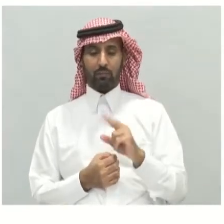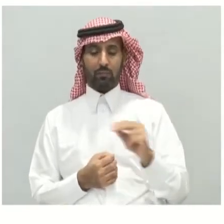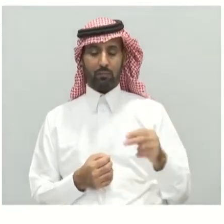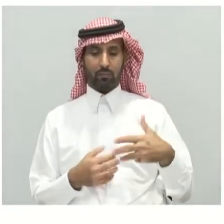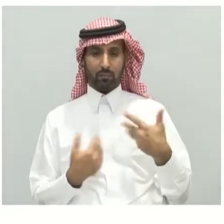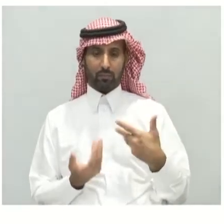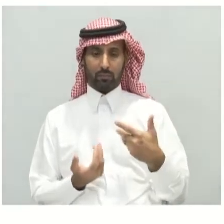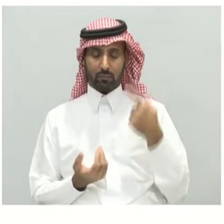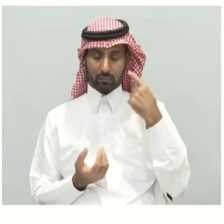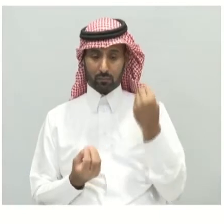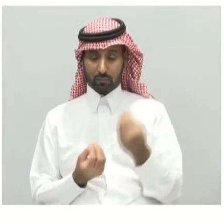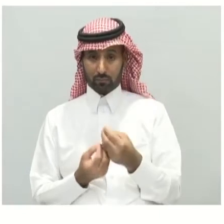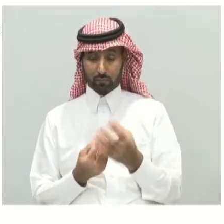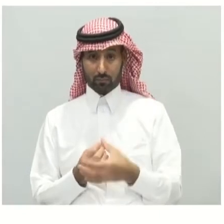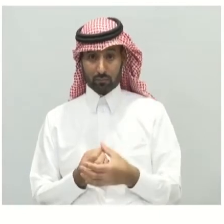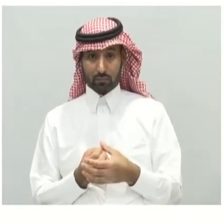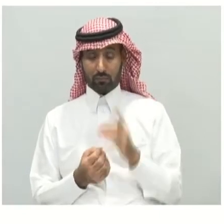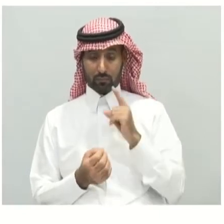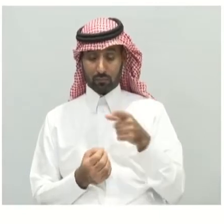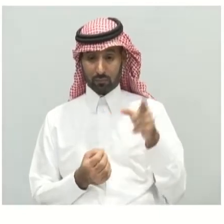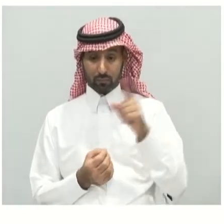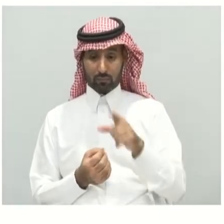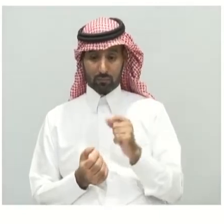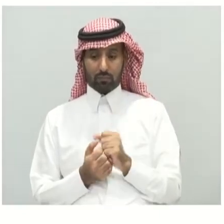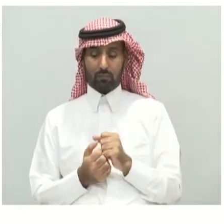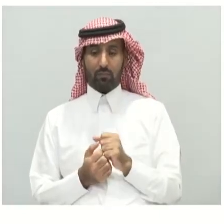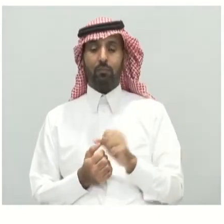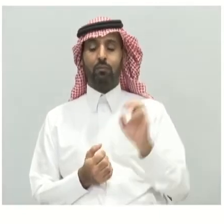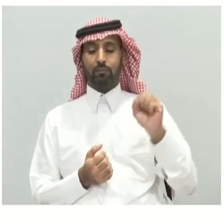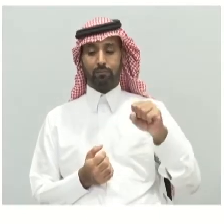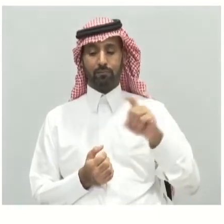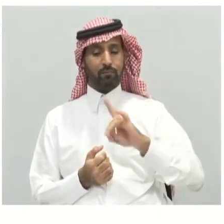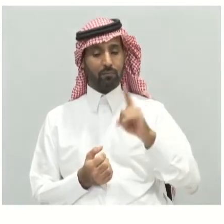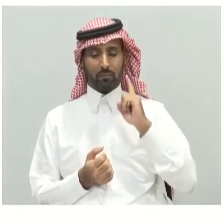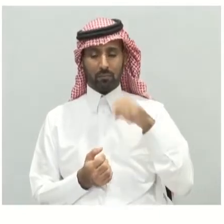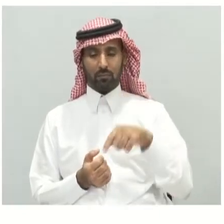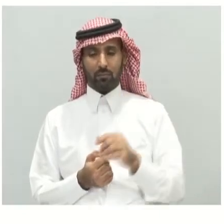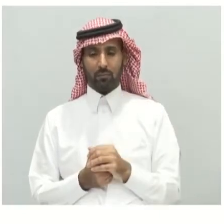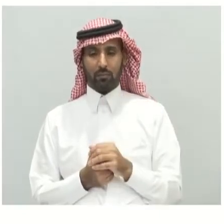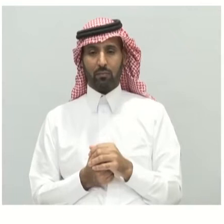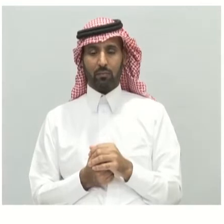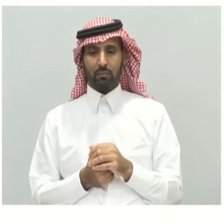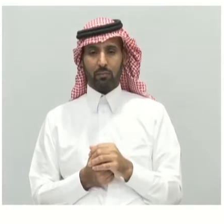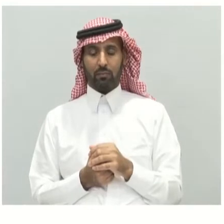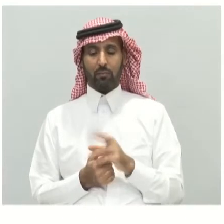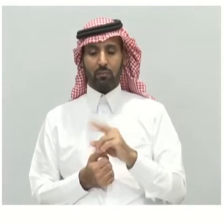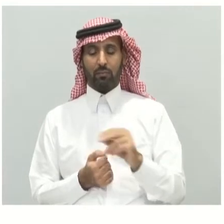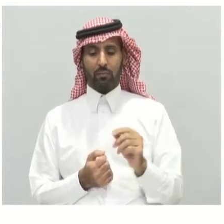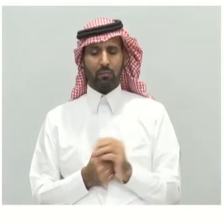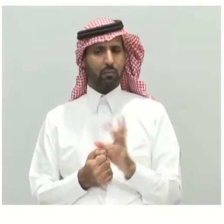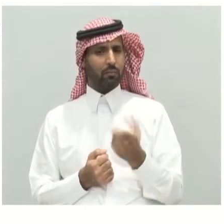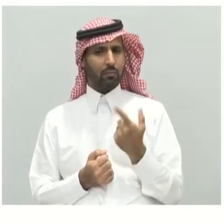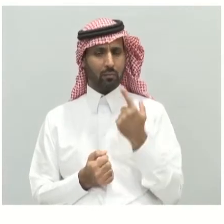play with dolls? This is a question. The answer will be yes, I did. No, I didn't. Okay?